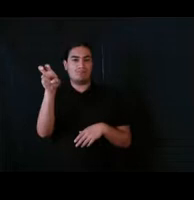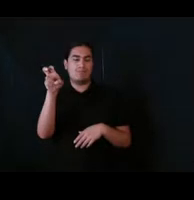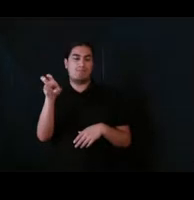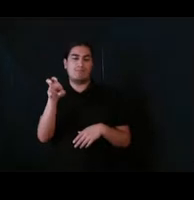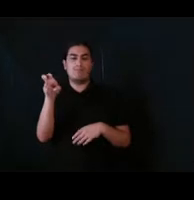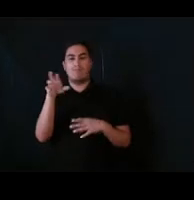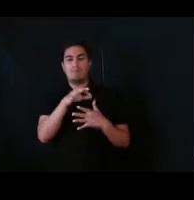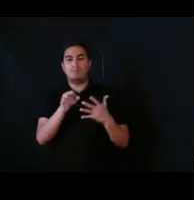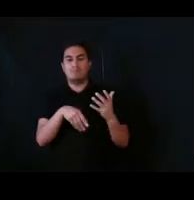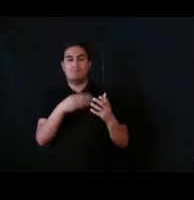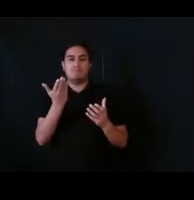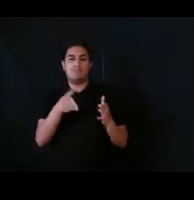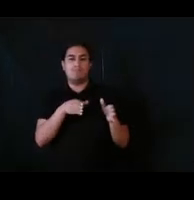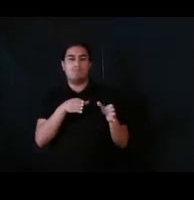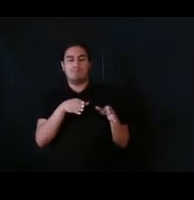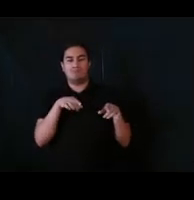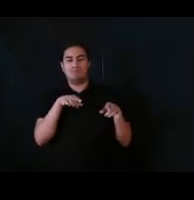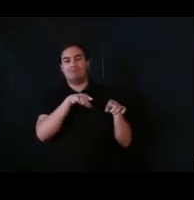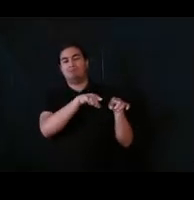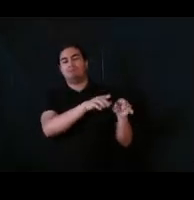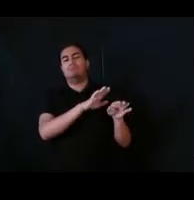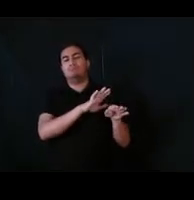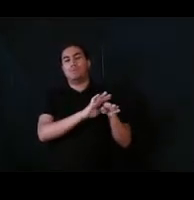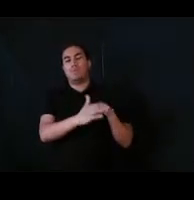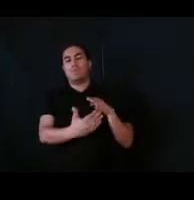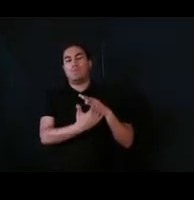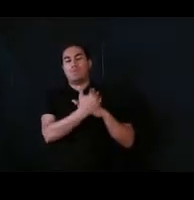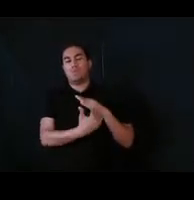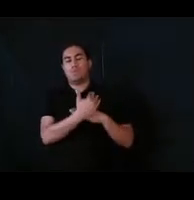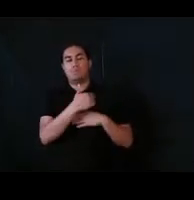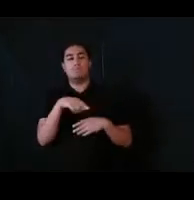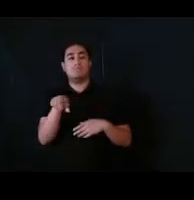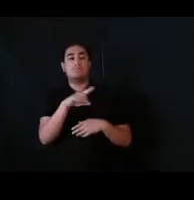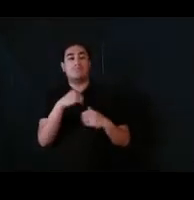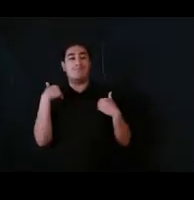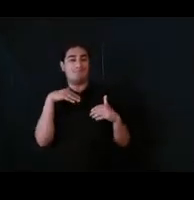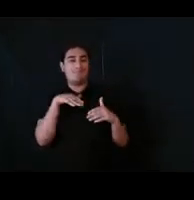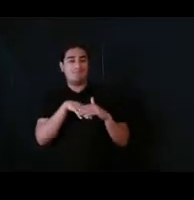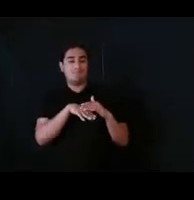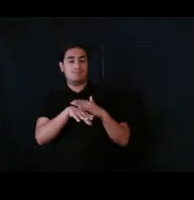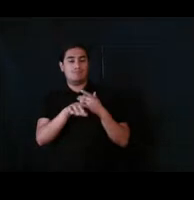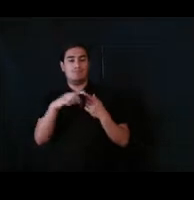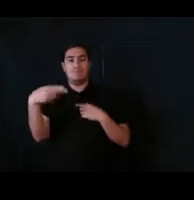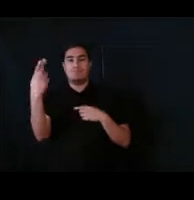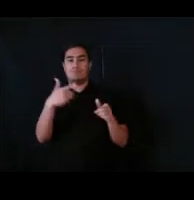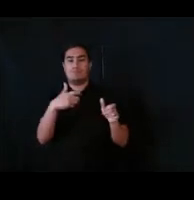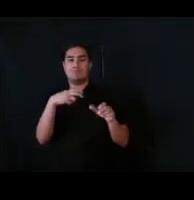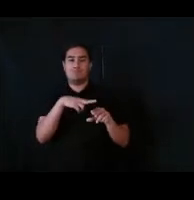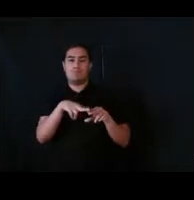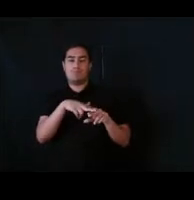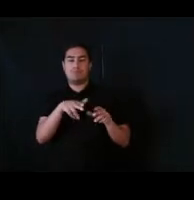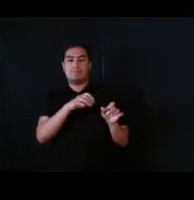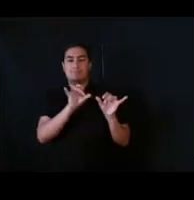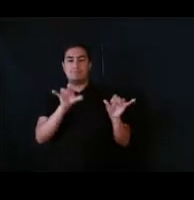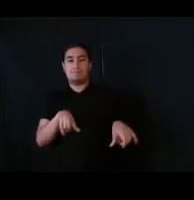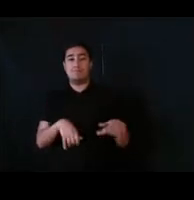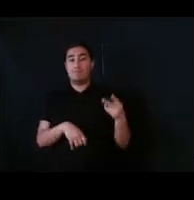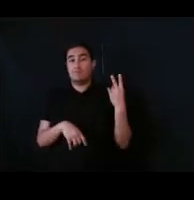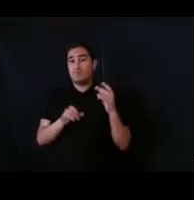central coast it's important that the central coast residents have access to the high-speed rail system the two systems are